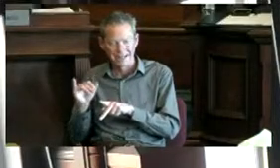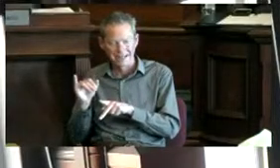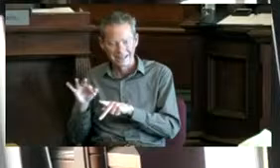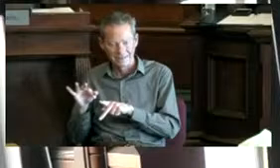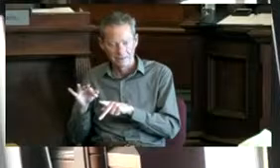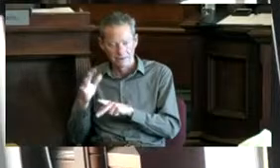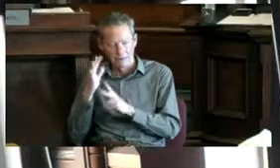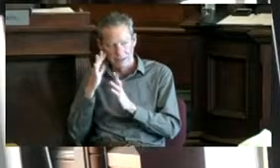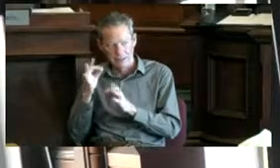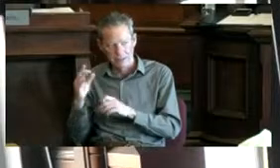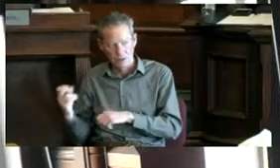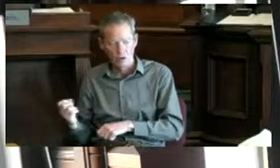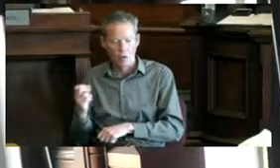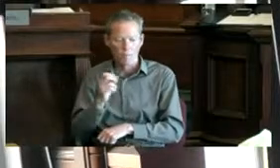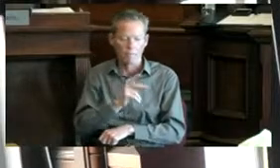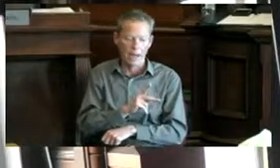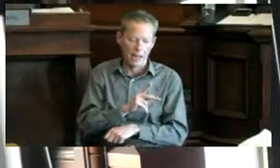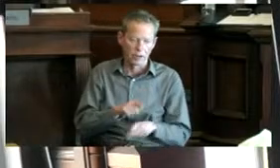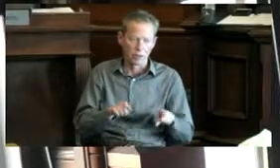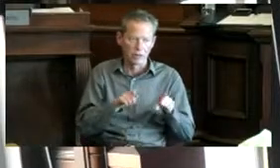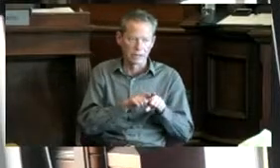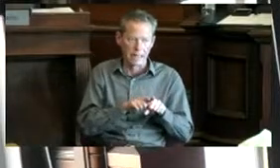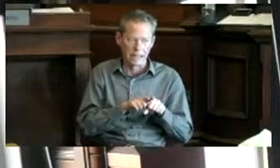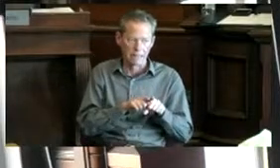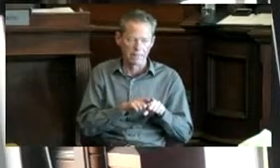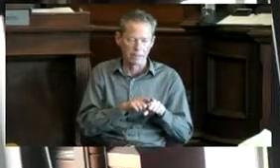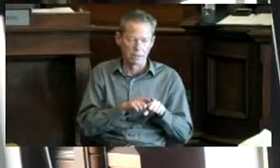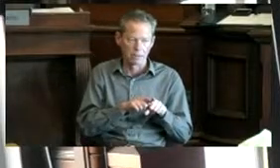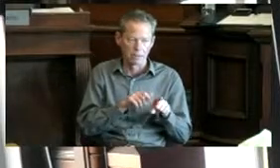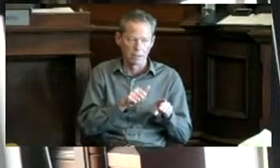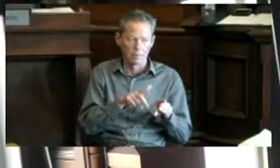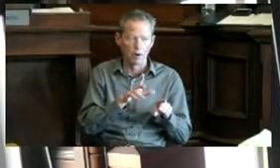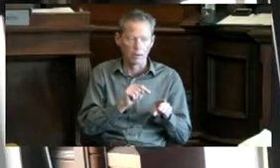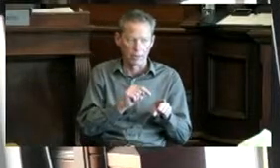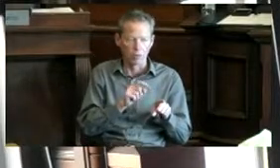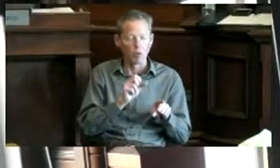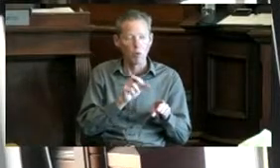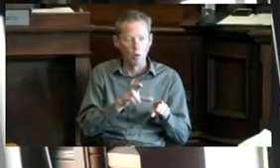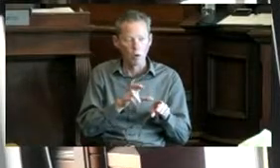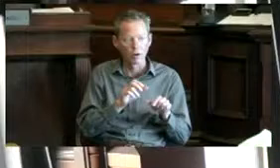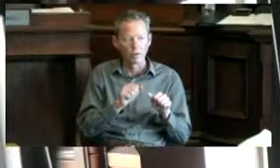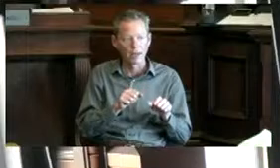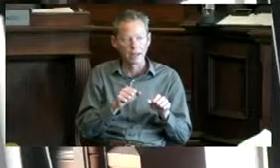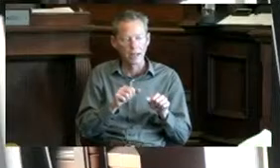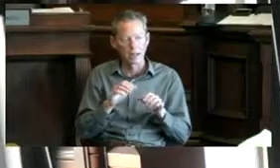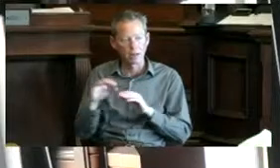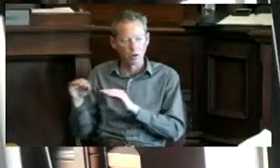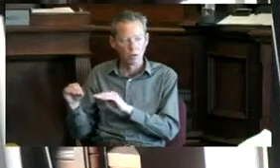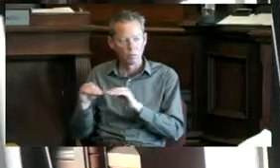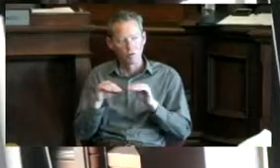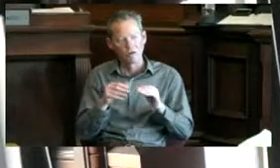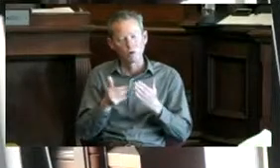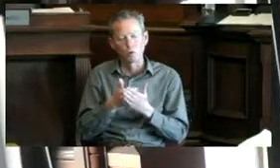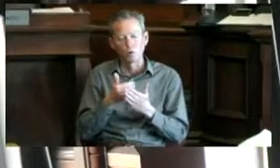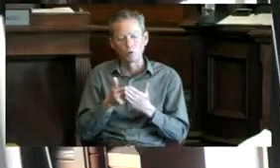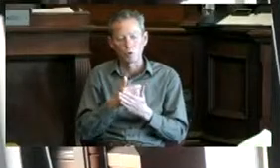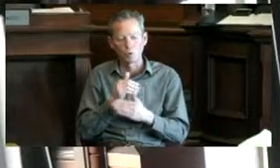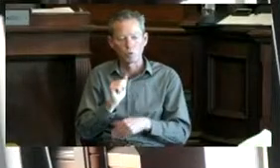they choose, to go back into the same unit that they came out of, or they can go into a new